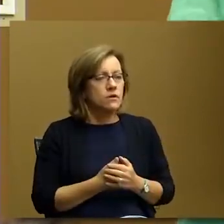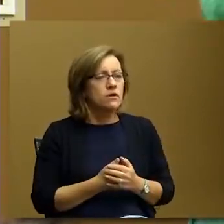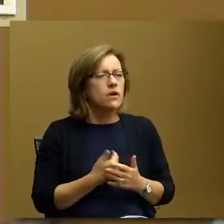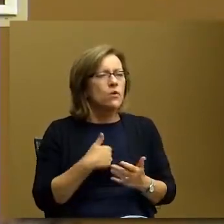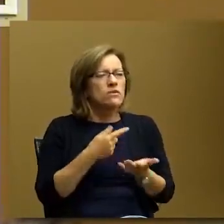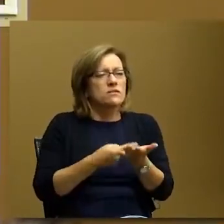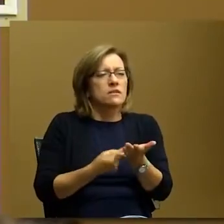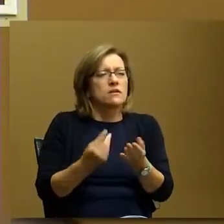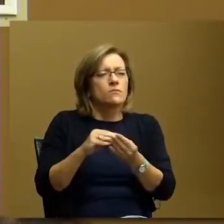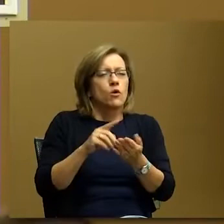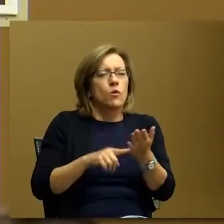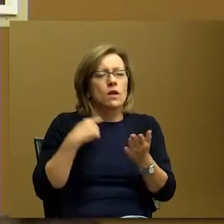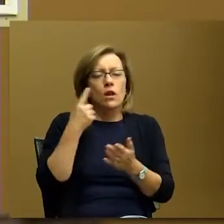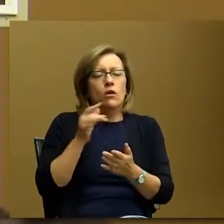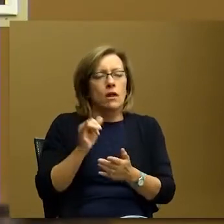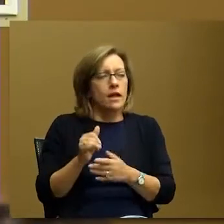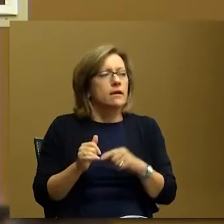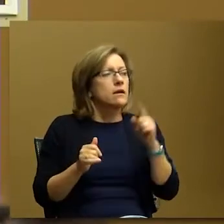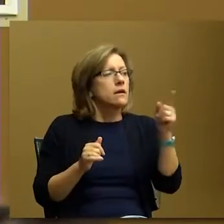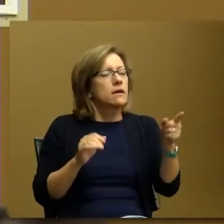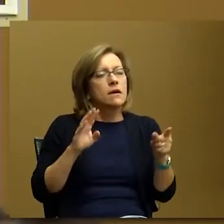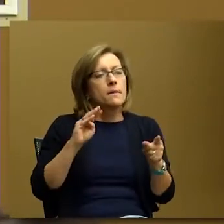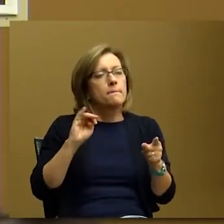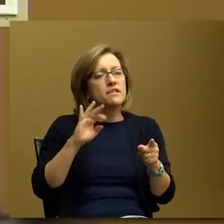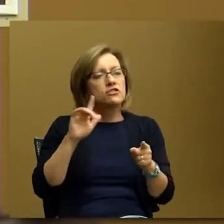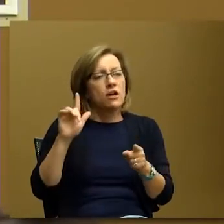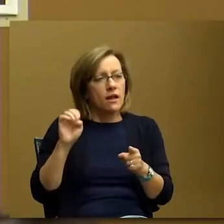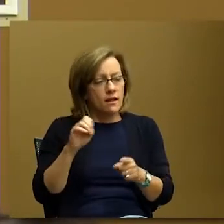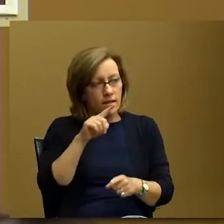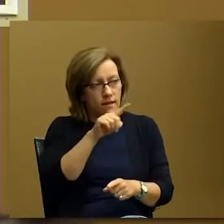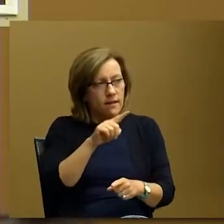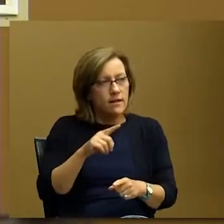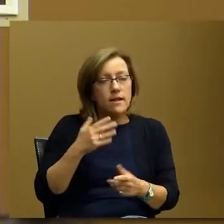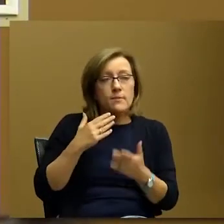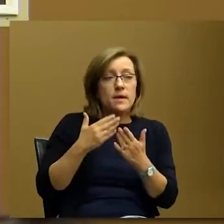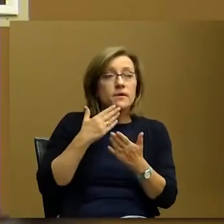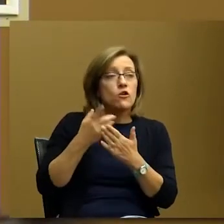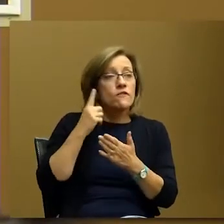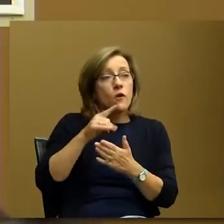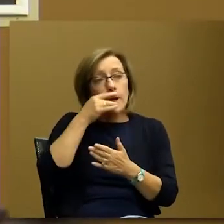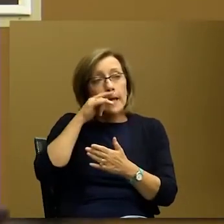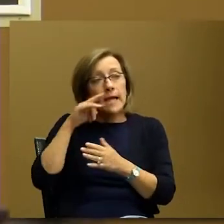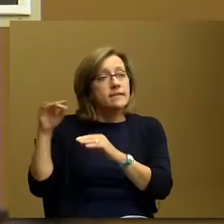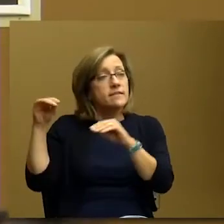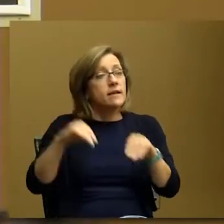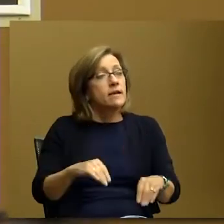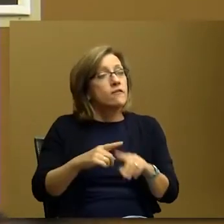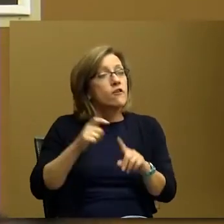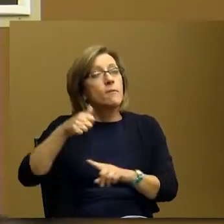that looks like. Yes, Michelle? It might be good for kids who come from other countries